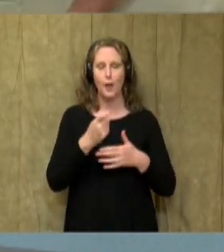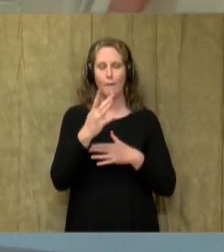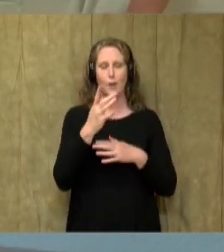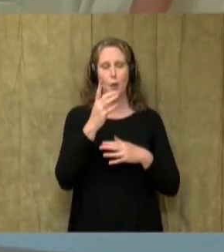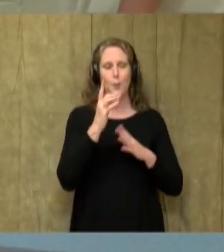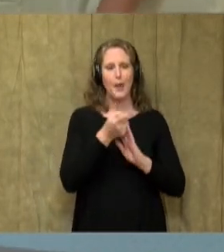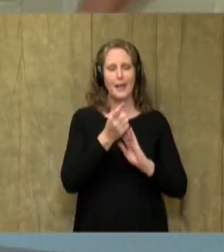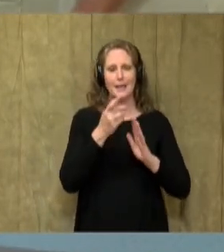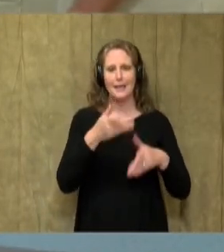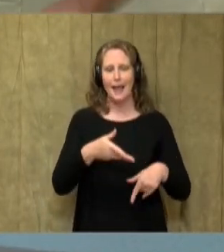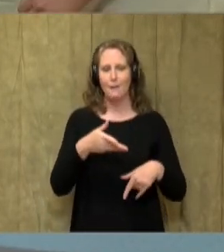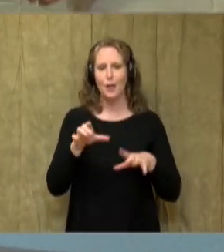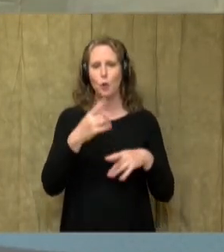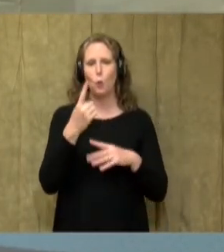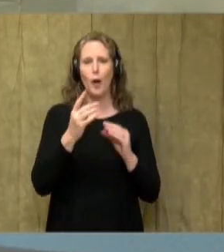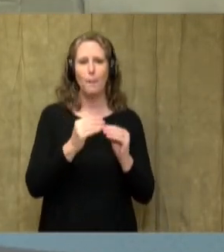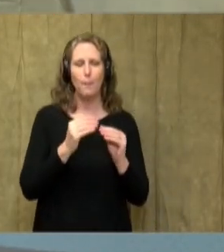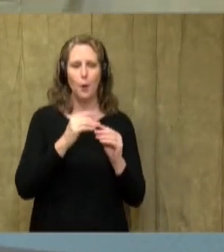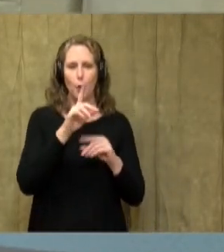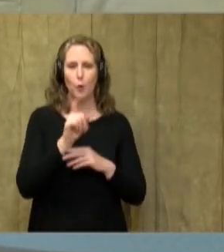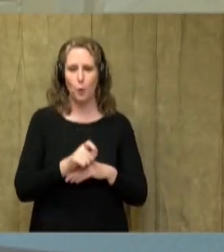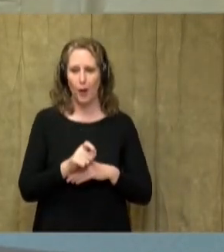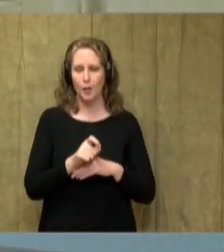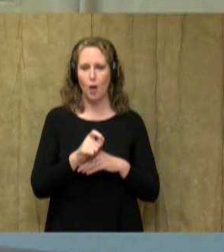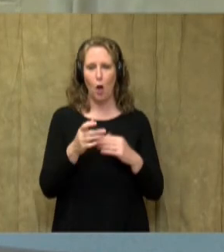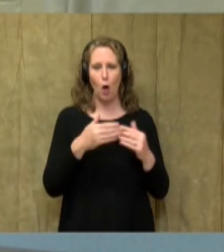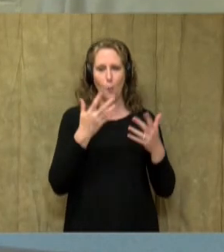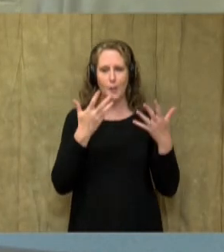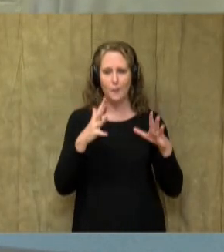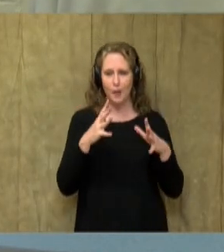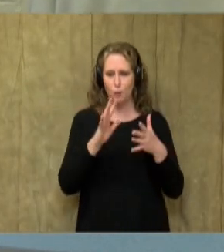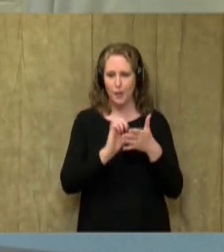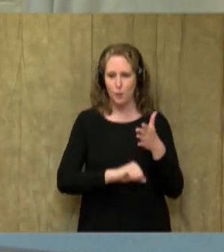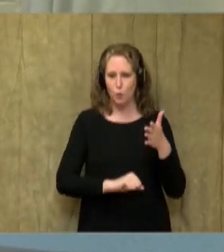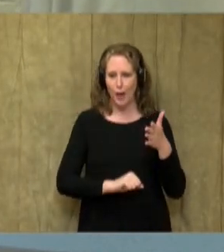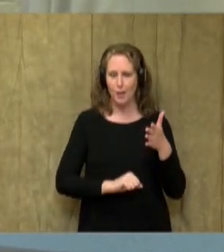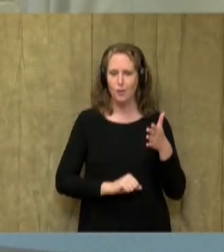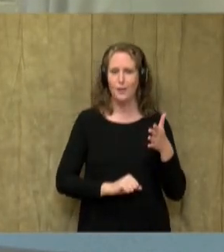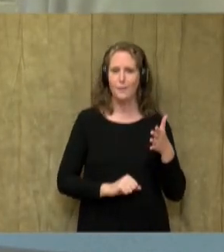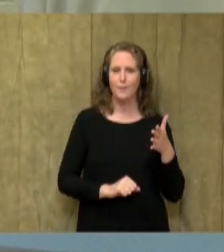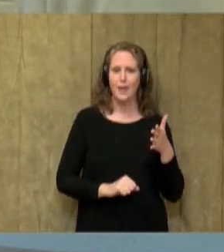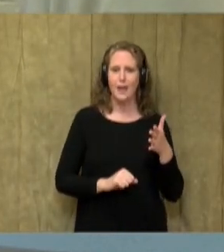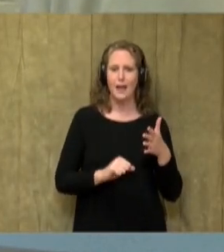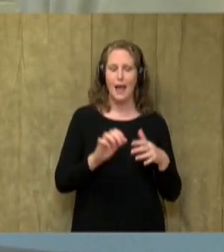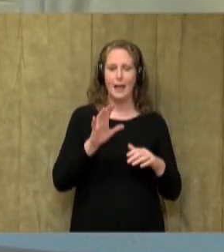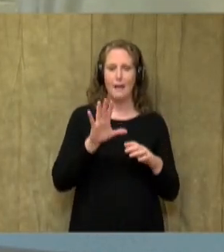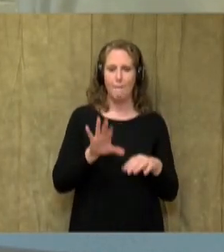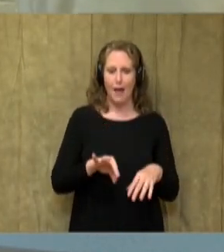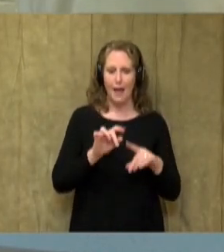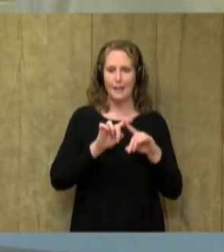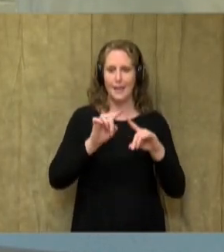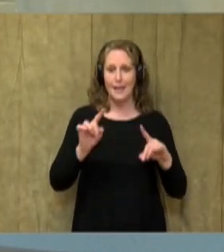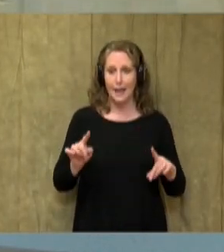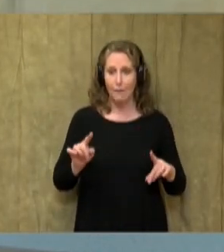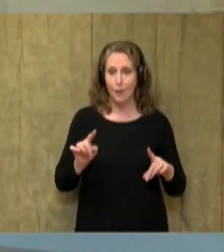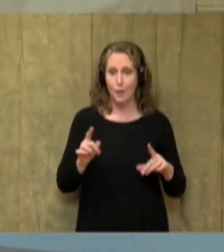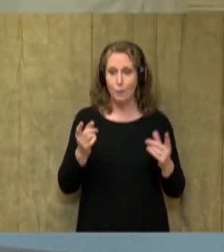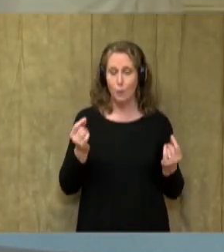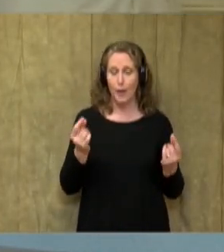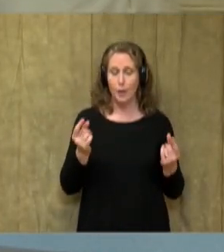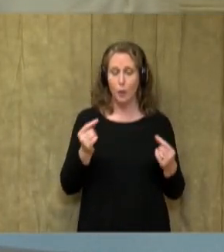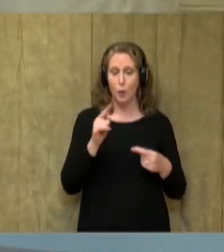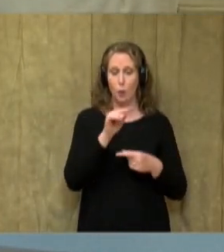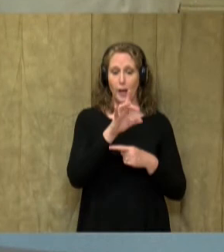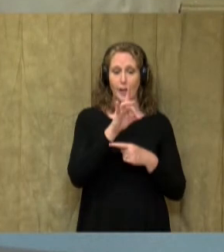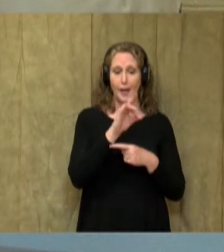this one more problem done because we're about done with our subtraction. So if we wanted to find the difference, we do